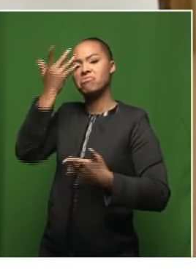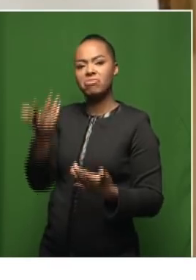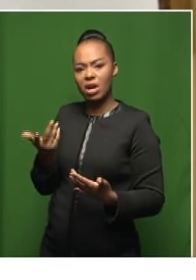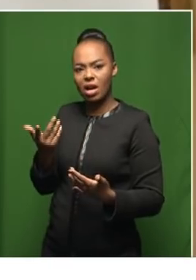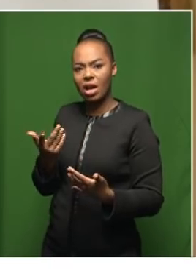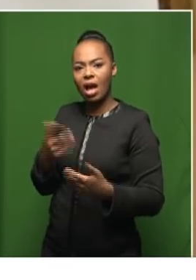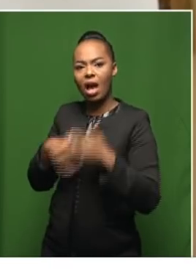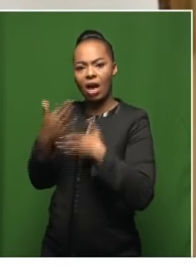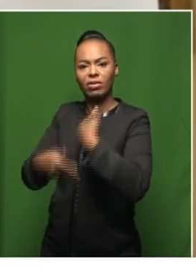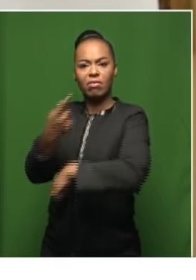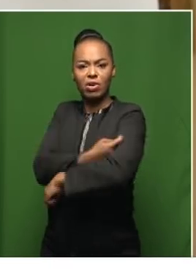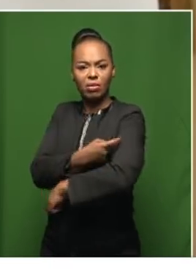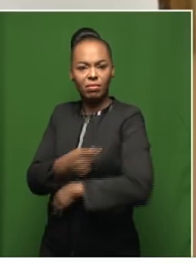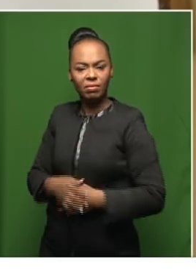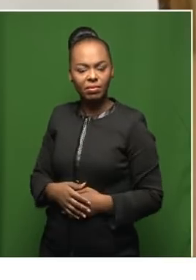taken.